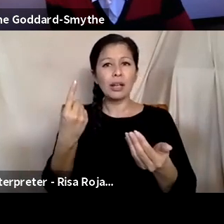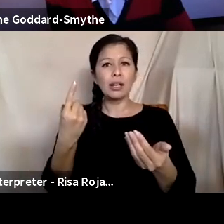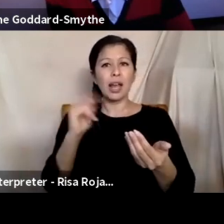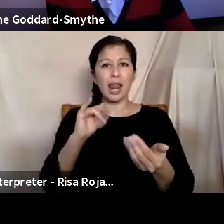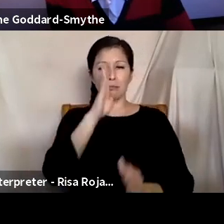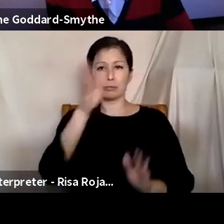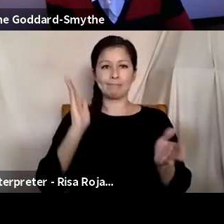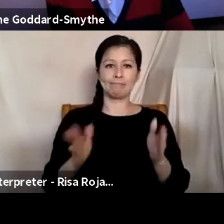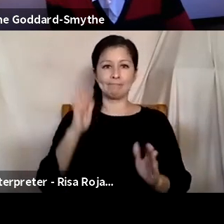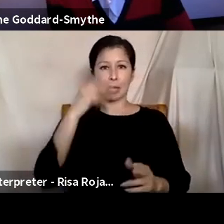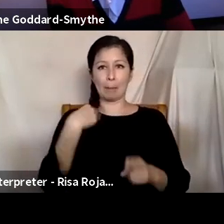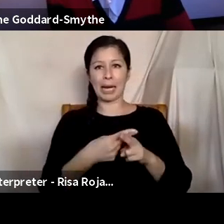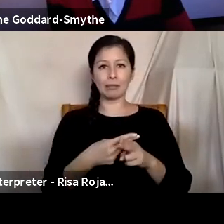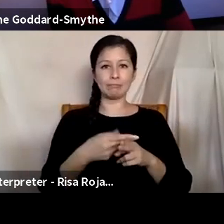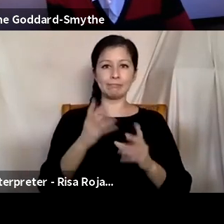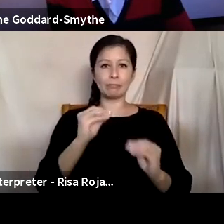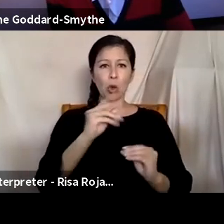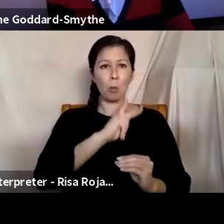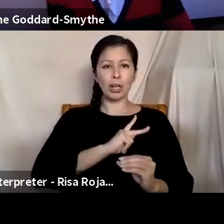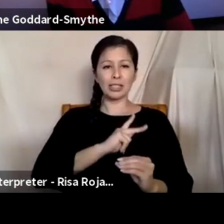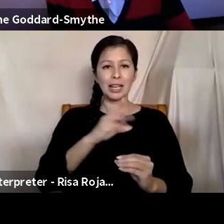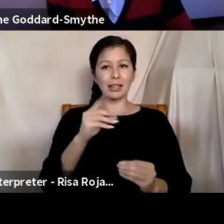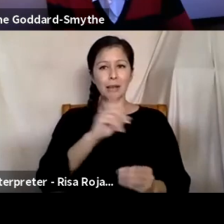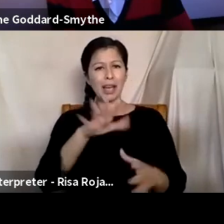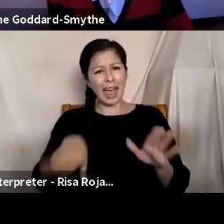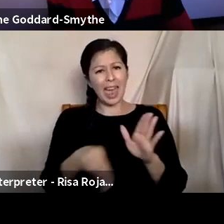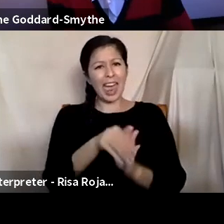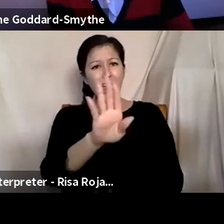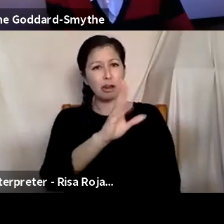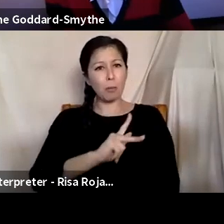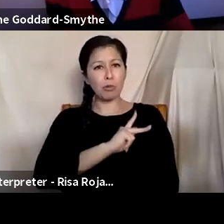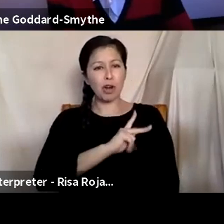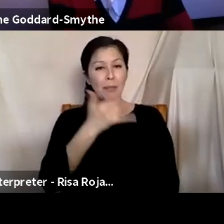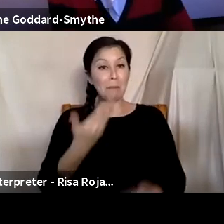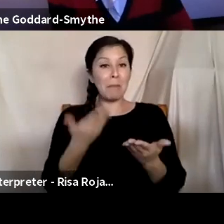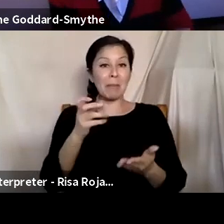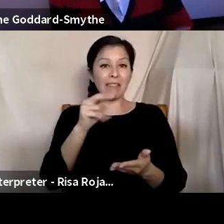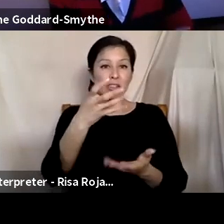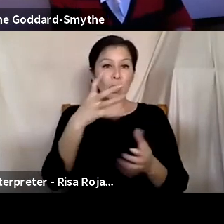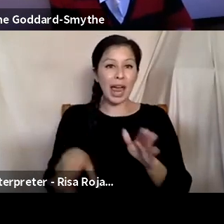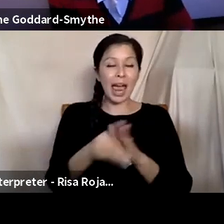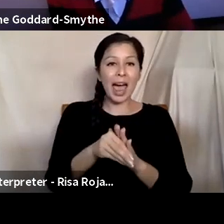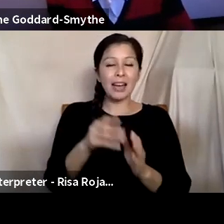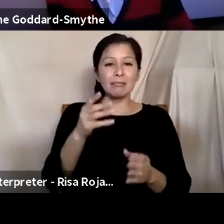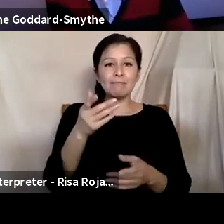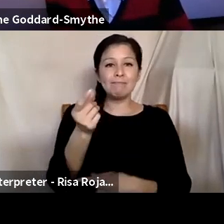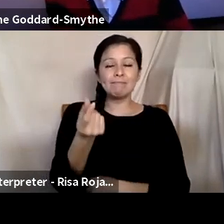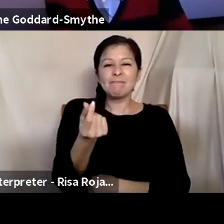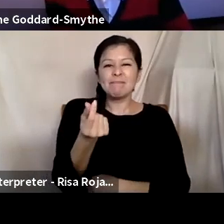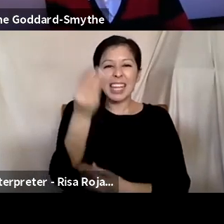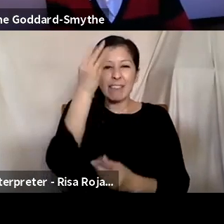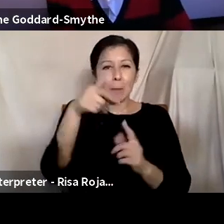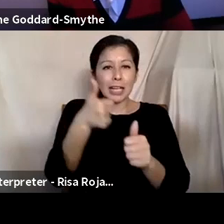rote, hi, my name is, very flat, but to give it some personality, maybe even throw in a little tidbit about yourself or